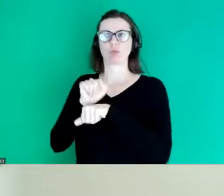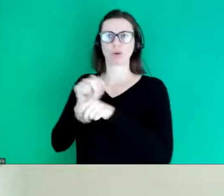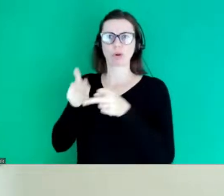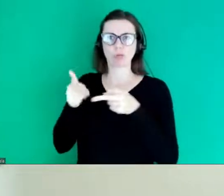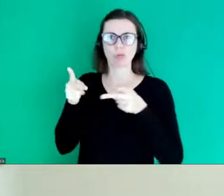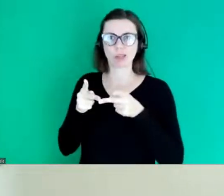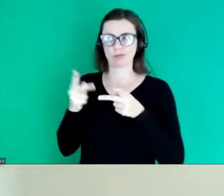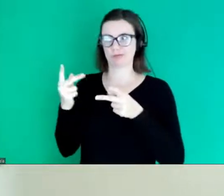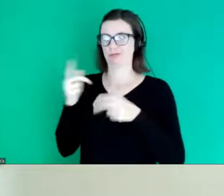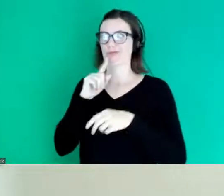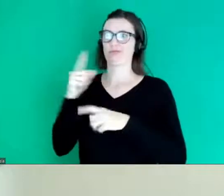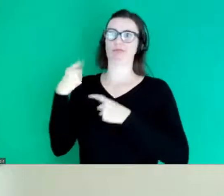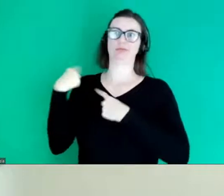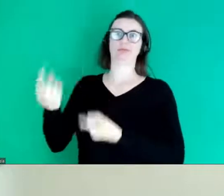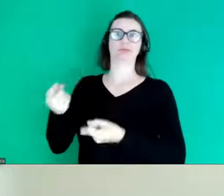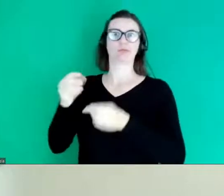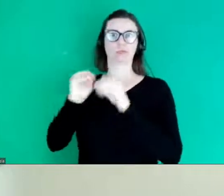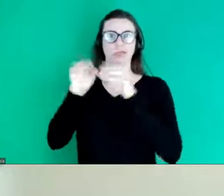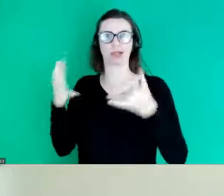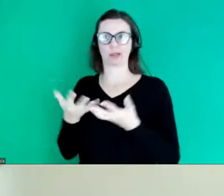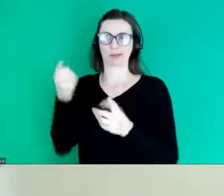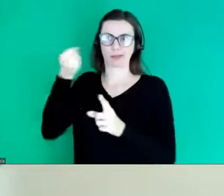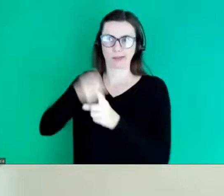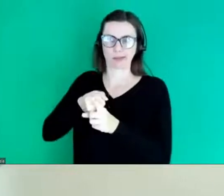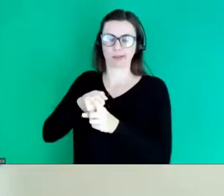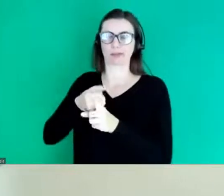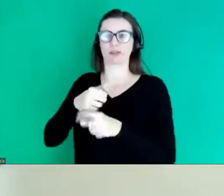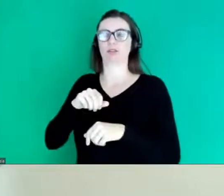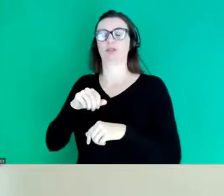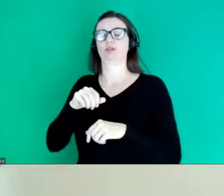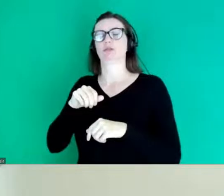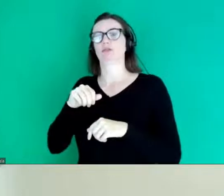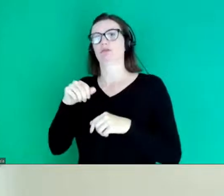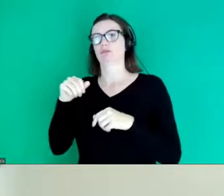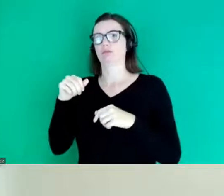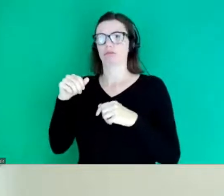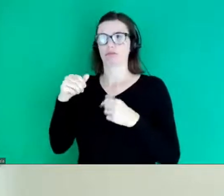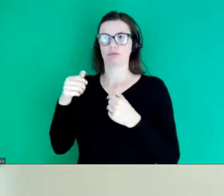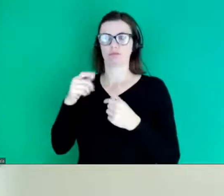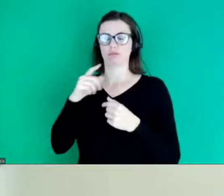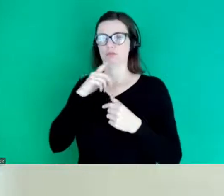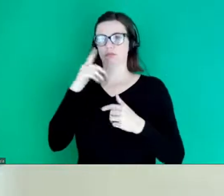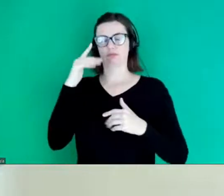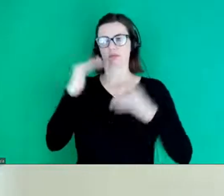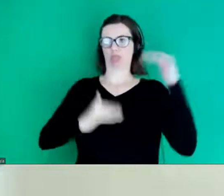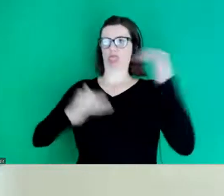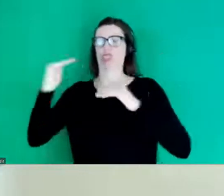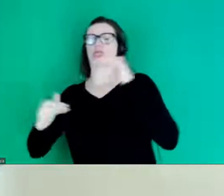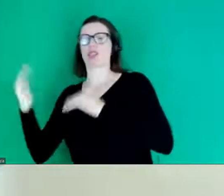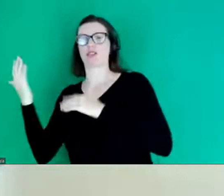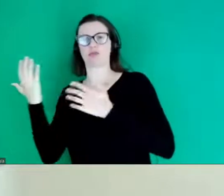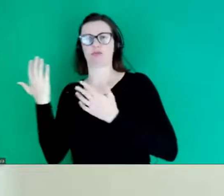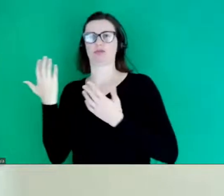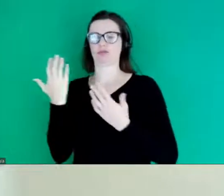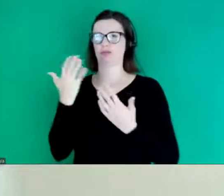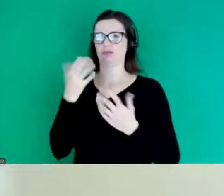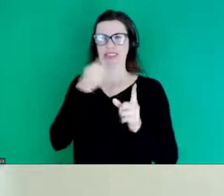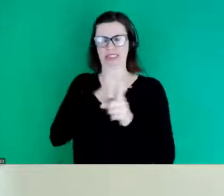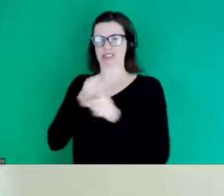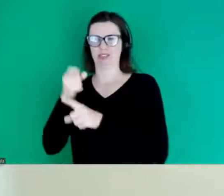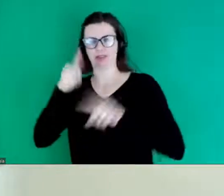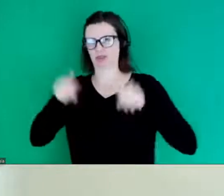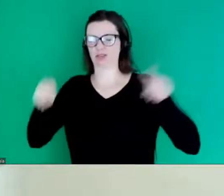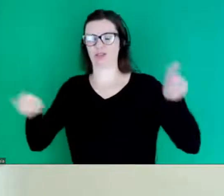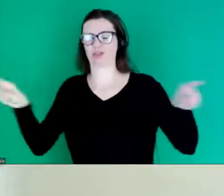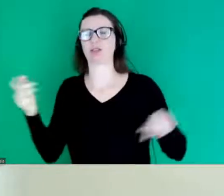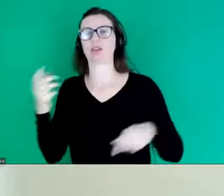since this pandemic has hit. It's brought out enormous disparities, and I think people are